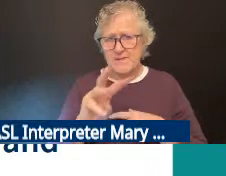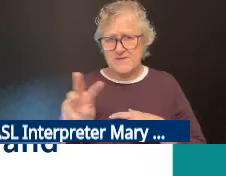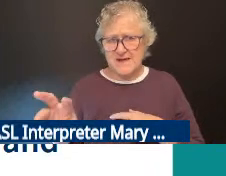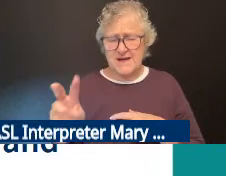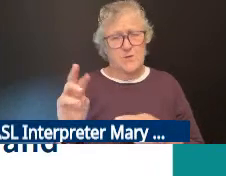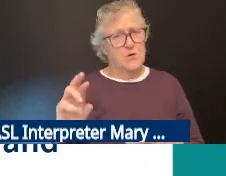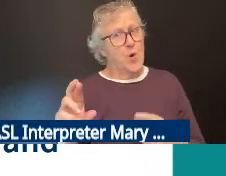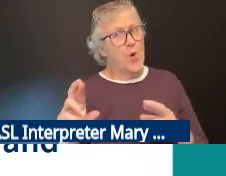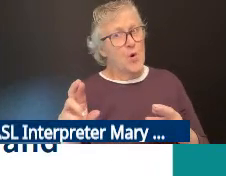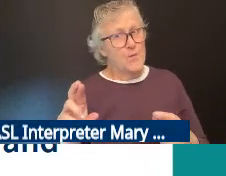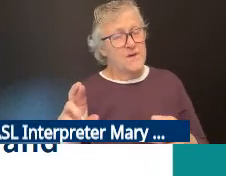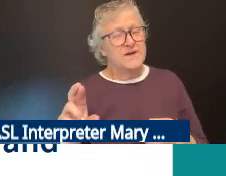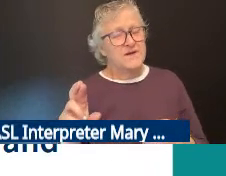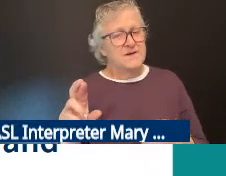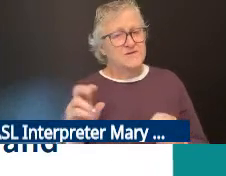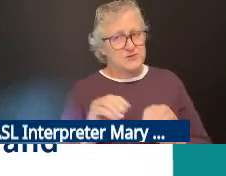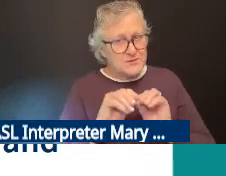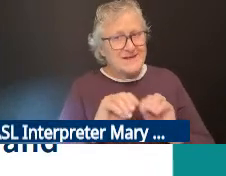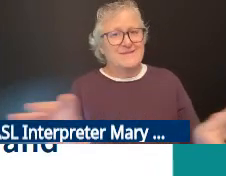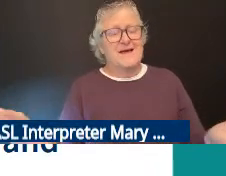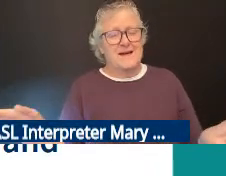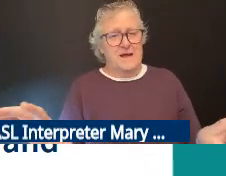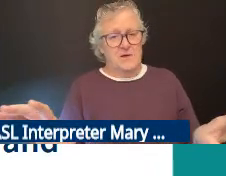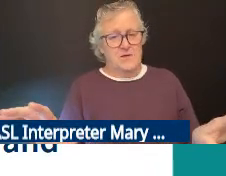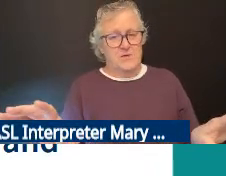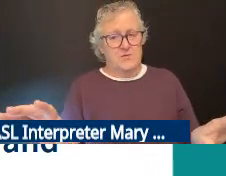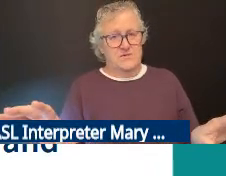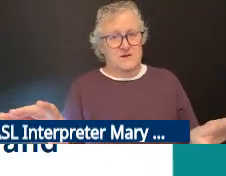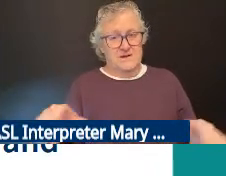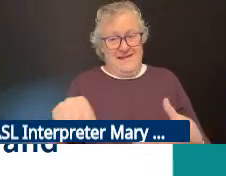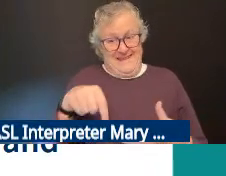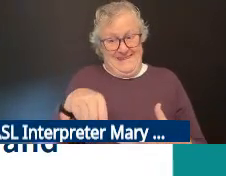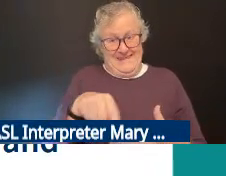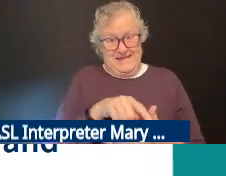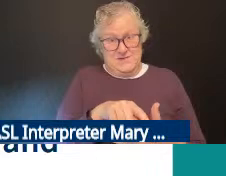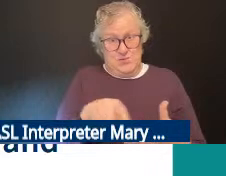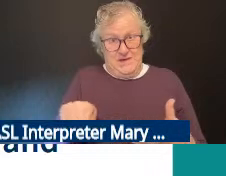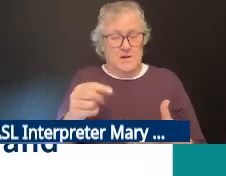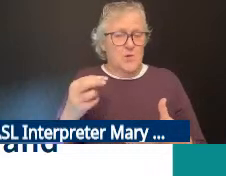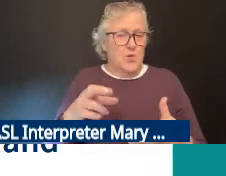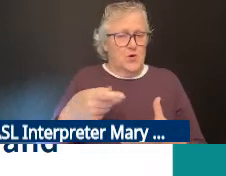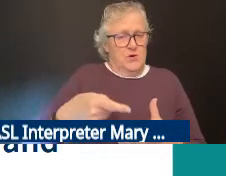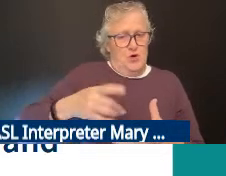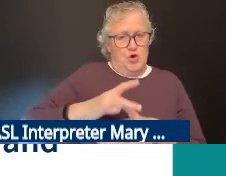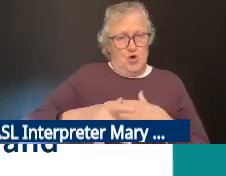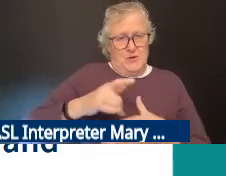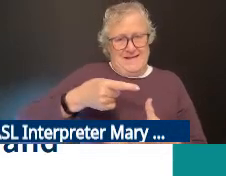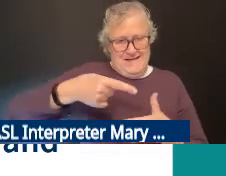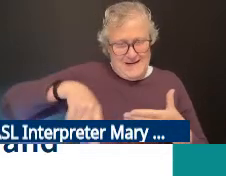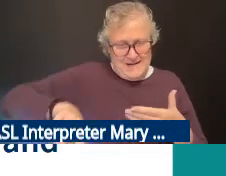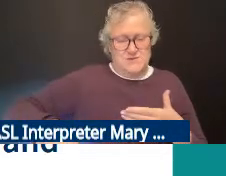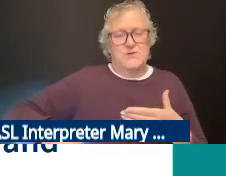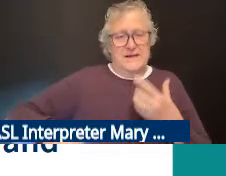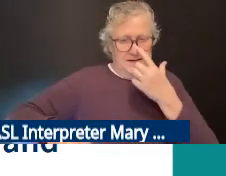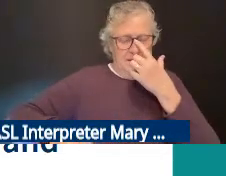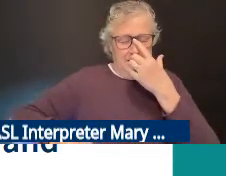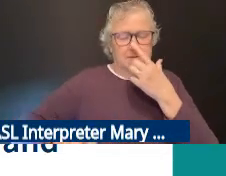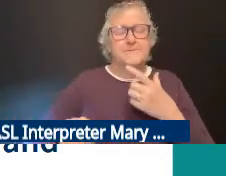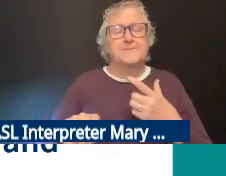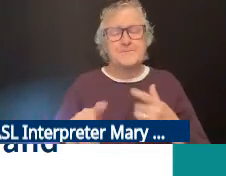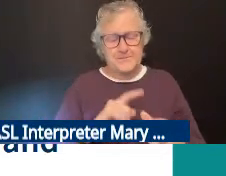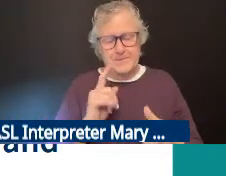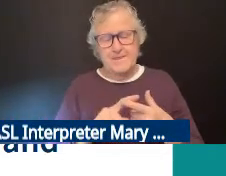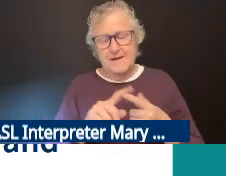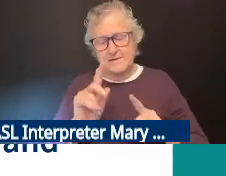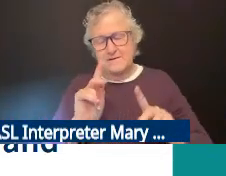next week. So those comments will be out there and be able to be viewed by the public